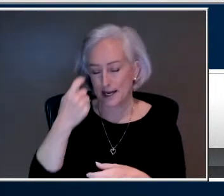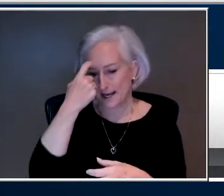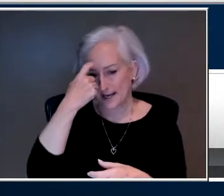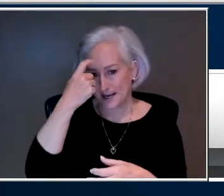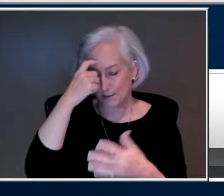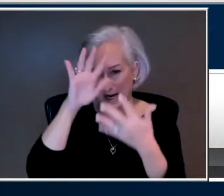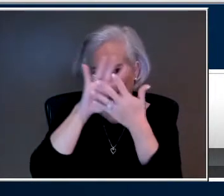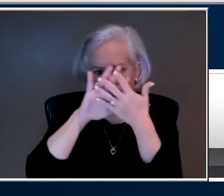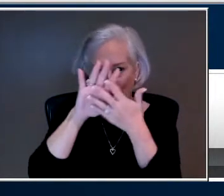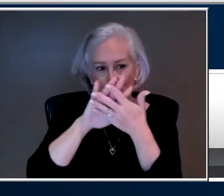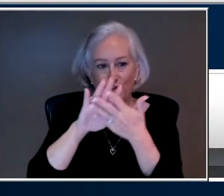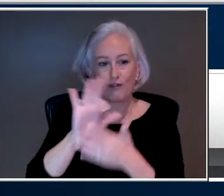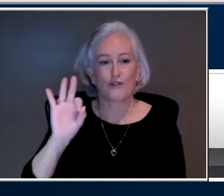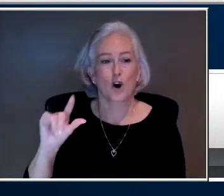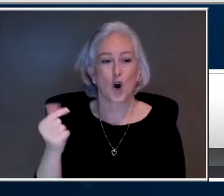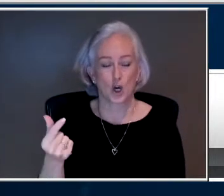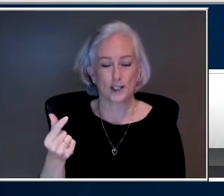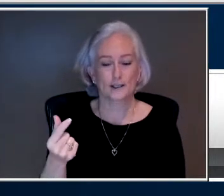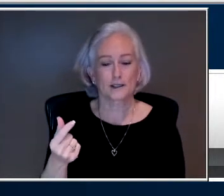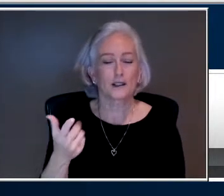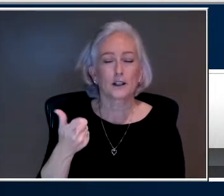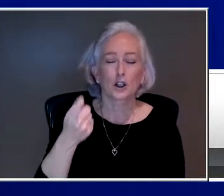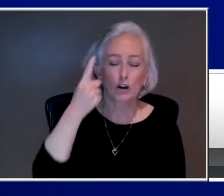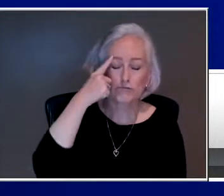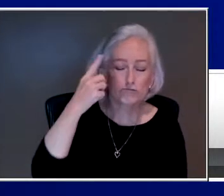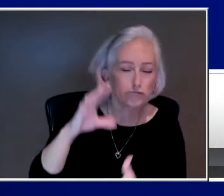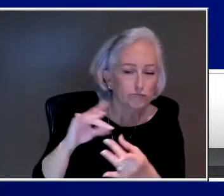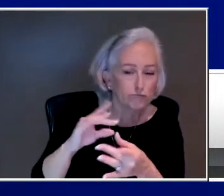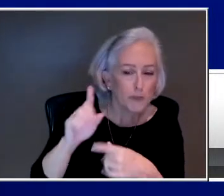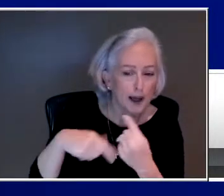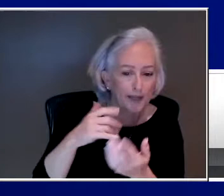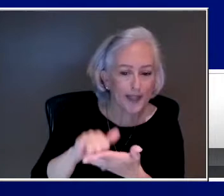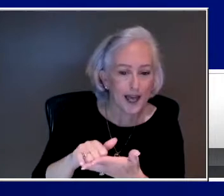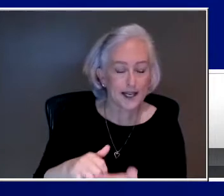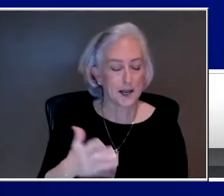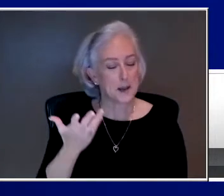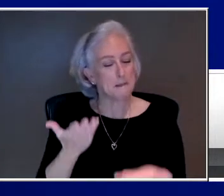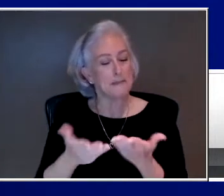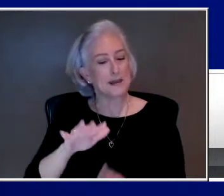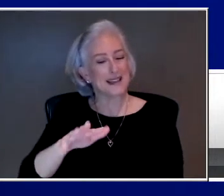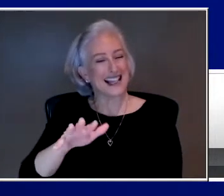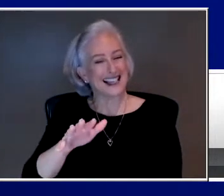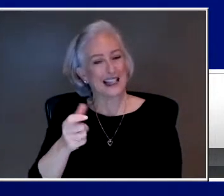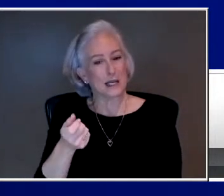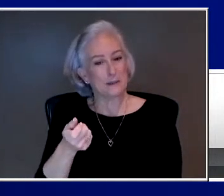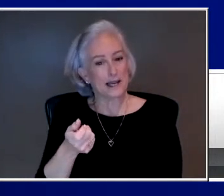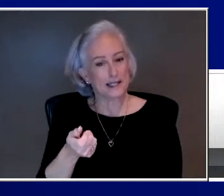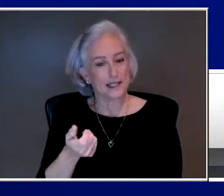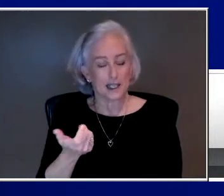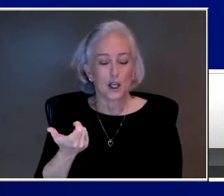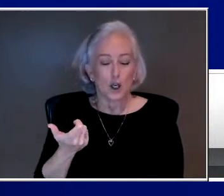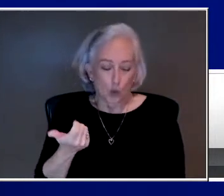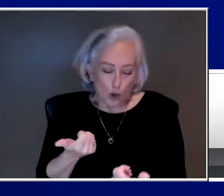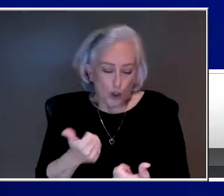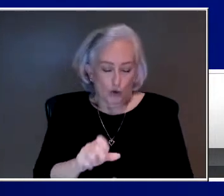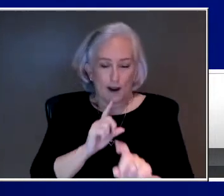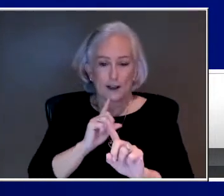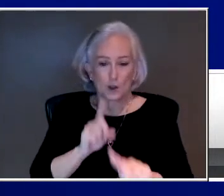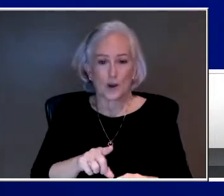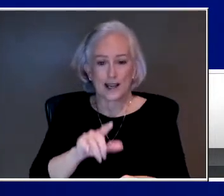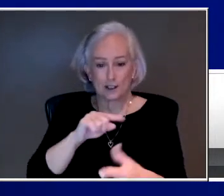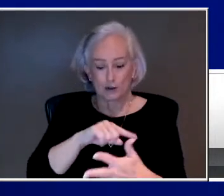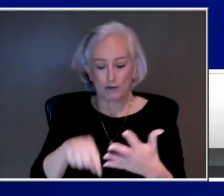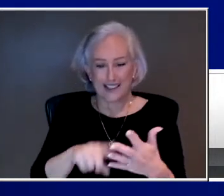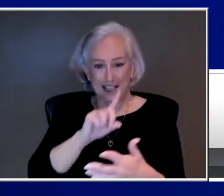COVID symptoms. But what are your thoughts on that? Yeah, you know, maybe a little bit. I think we are getting to answering these questions, certainly asking them, but answering